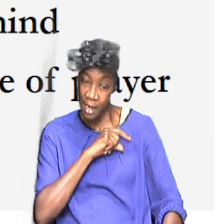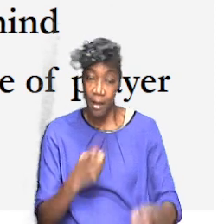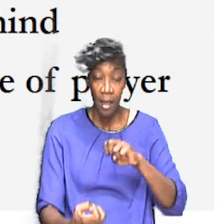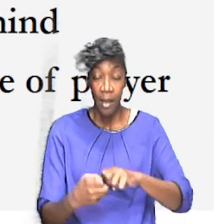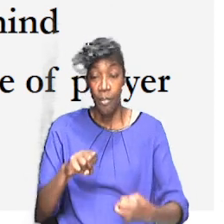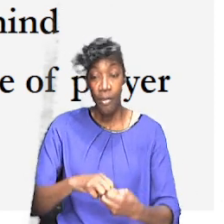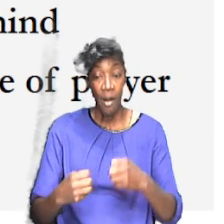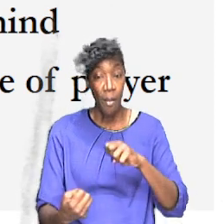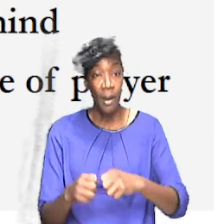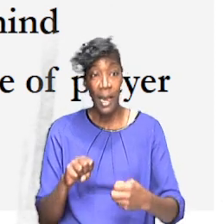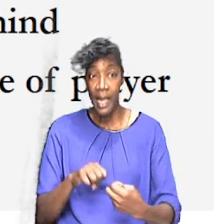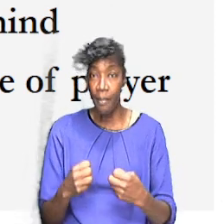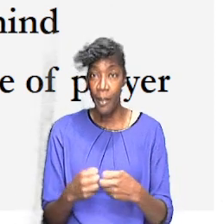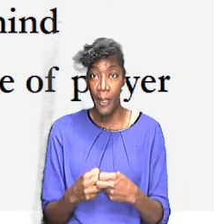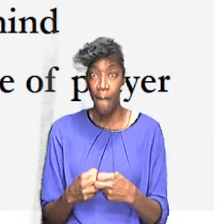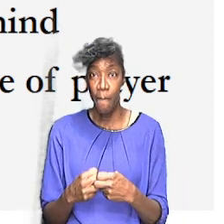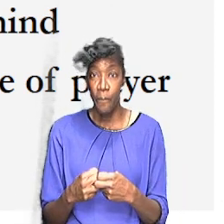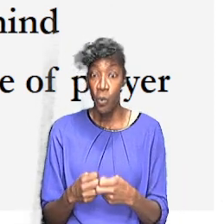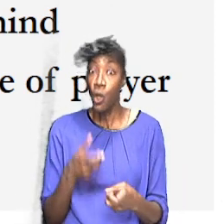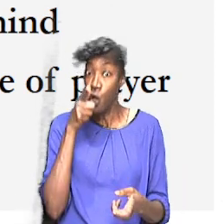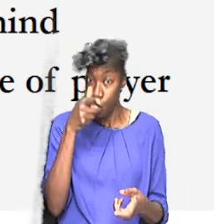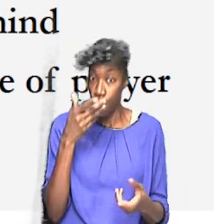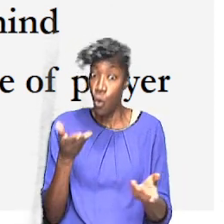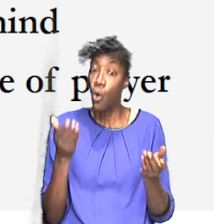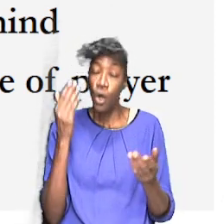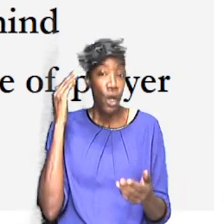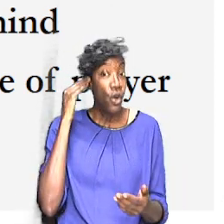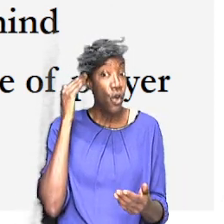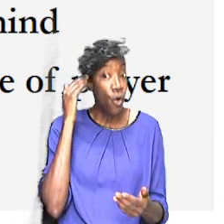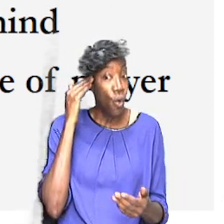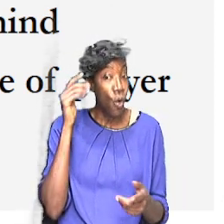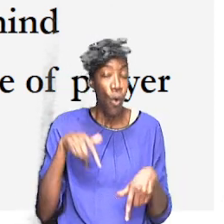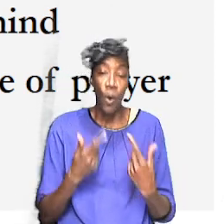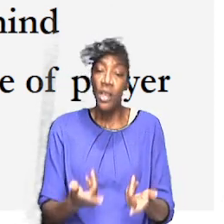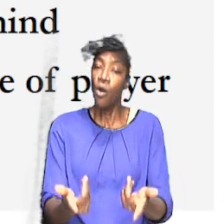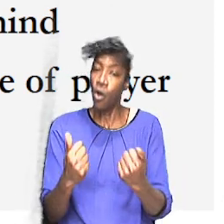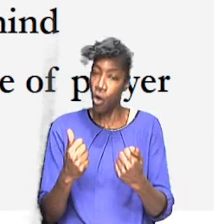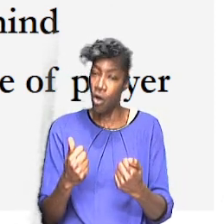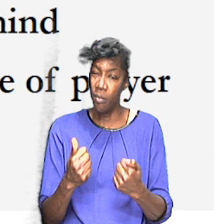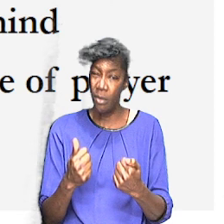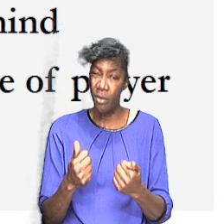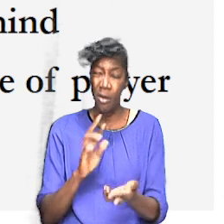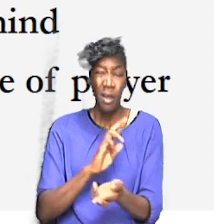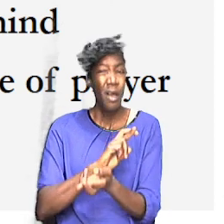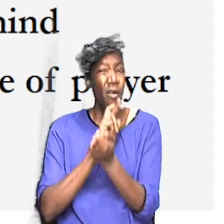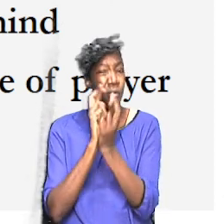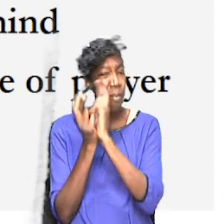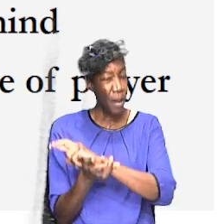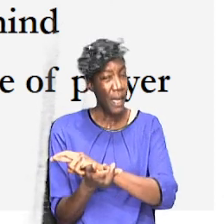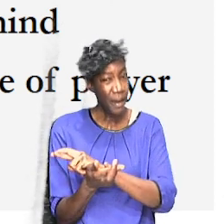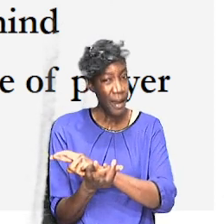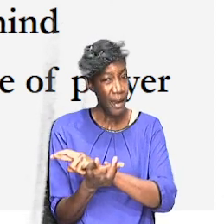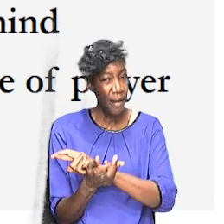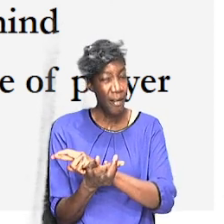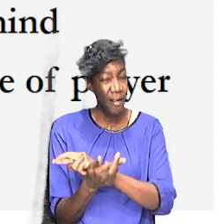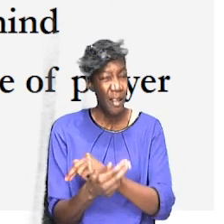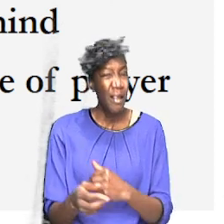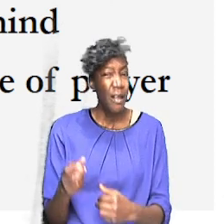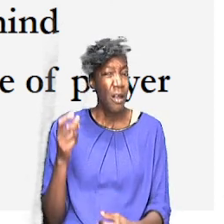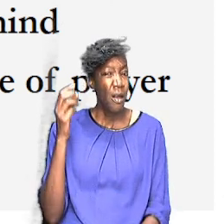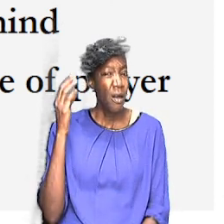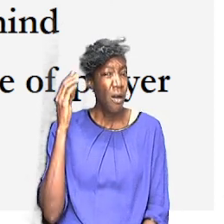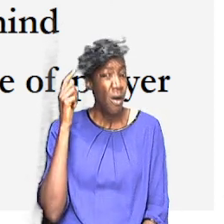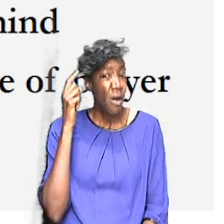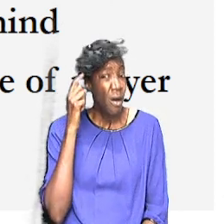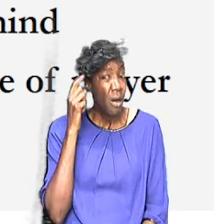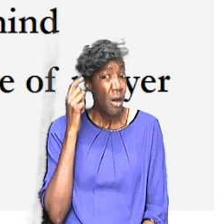And while I'm here, I must let you know that, you know, a lot of us, when we come to a state of repentance, amen, we acknowledge that